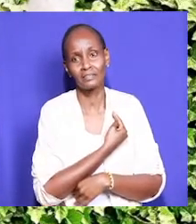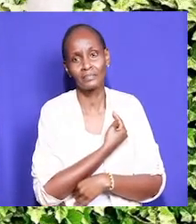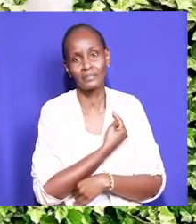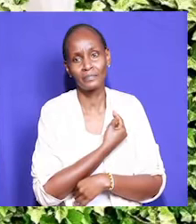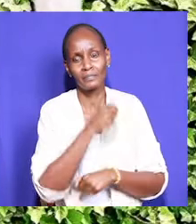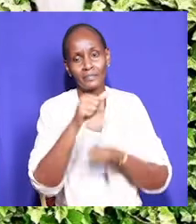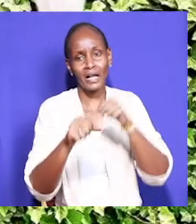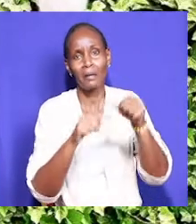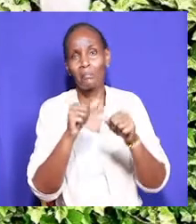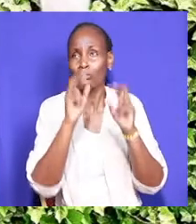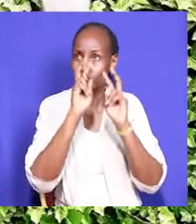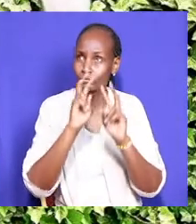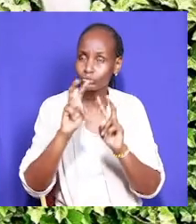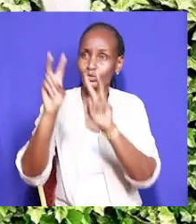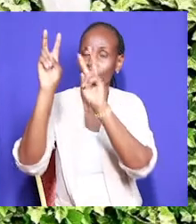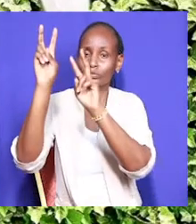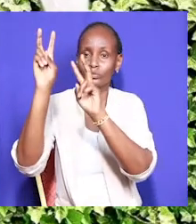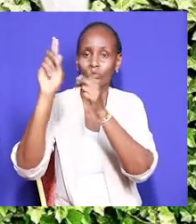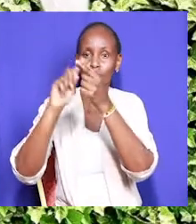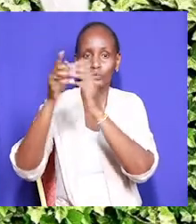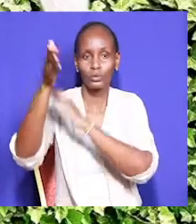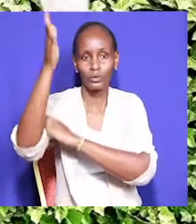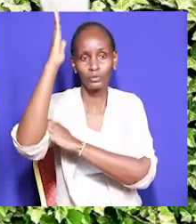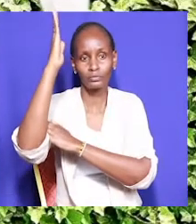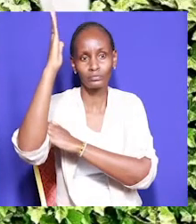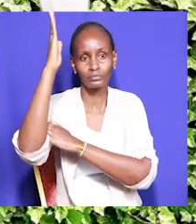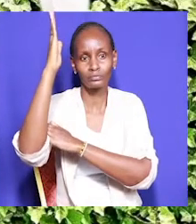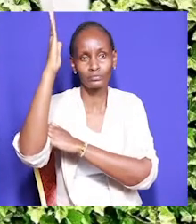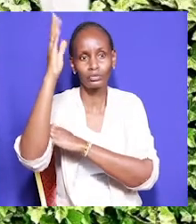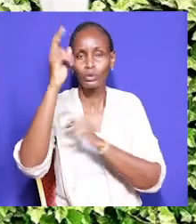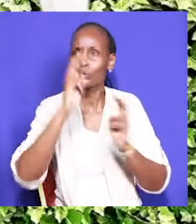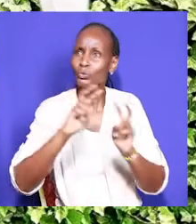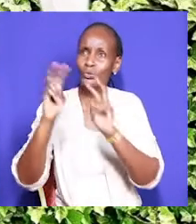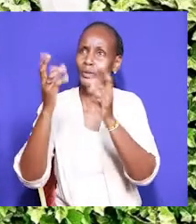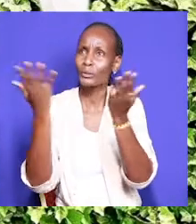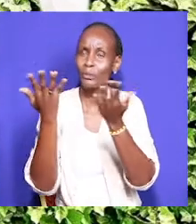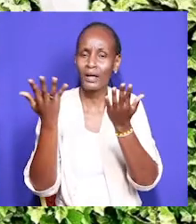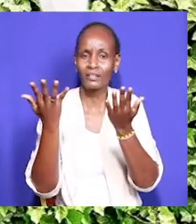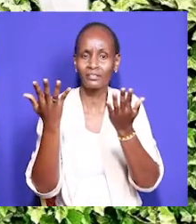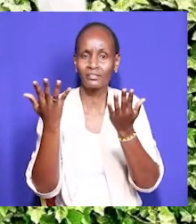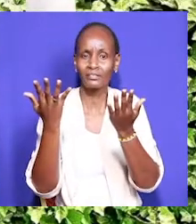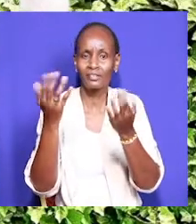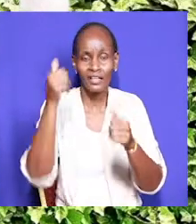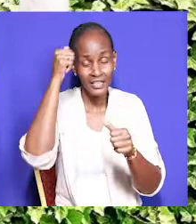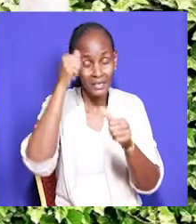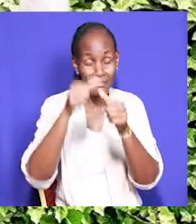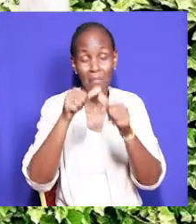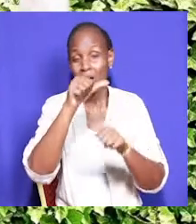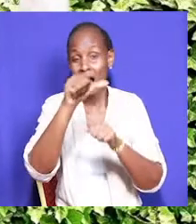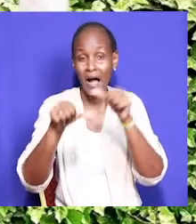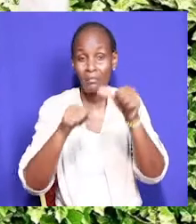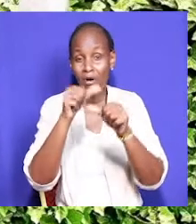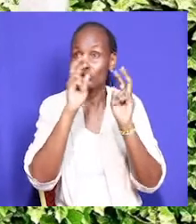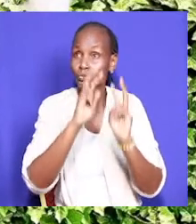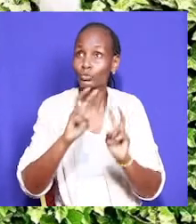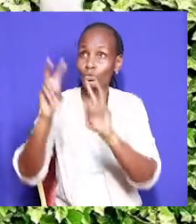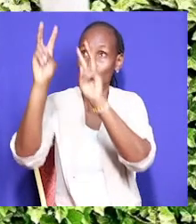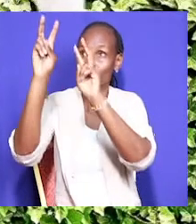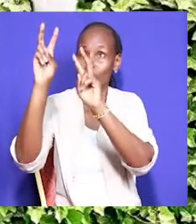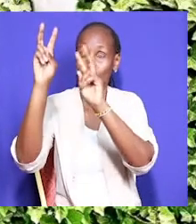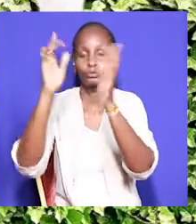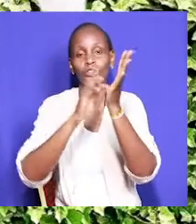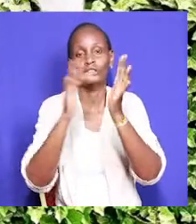about looking up. Mm. What, Shelley? Looking up to what? I remember. Mm. It's about looking up to